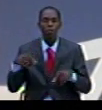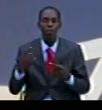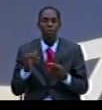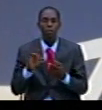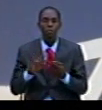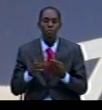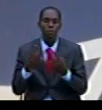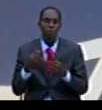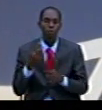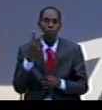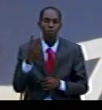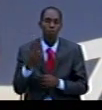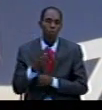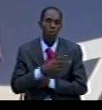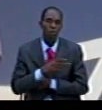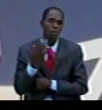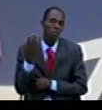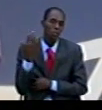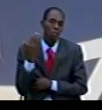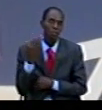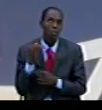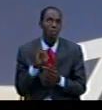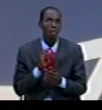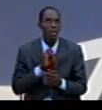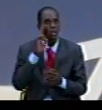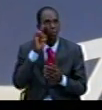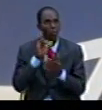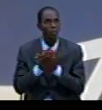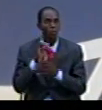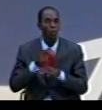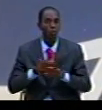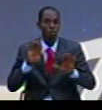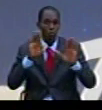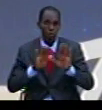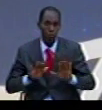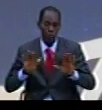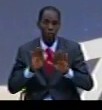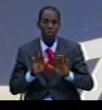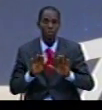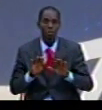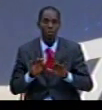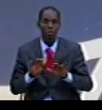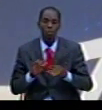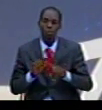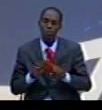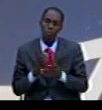2 days ago, I believe on Sunday, I was going to come for the program. But somehow,